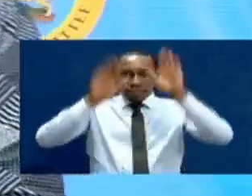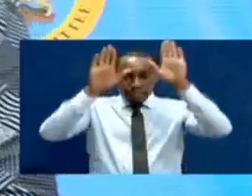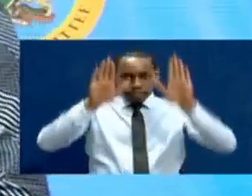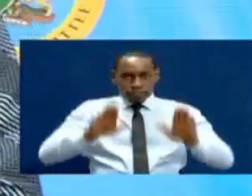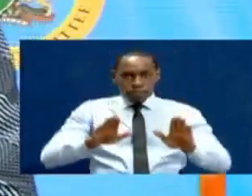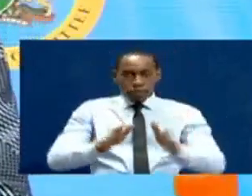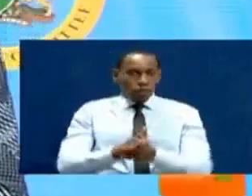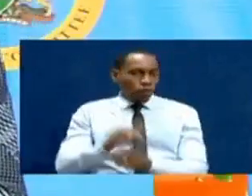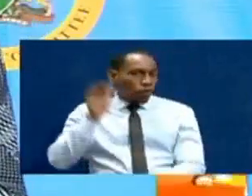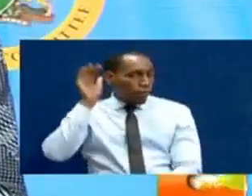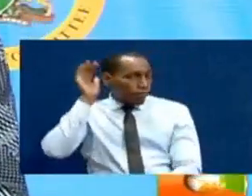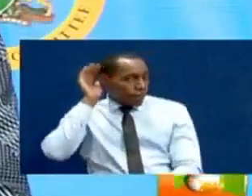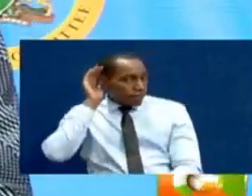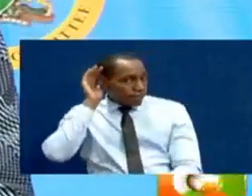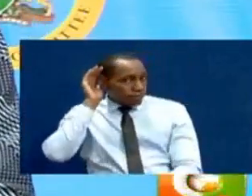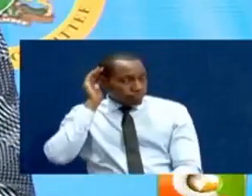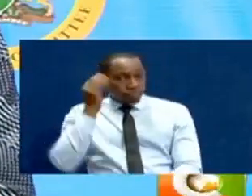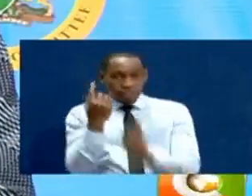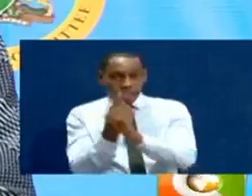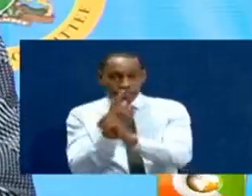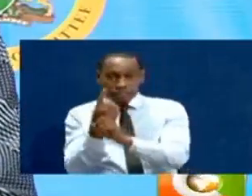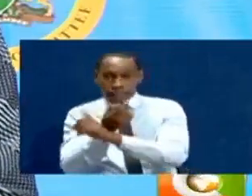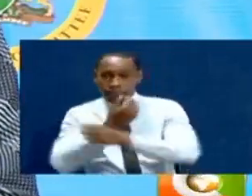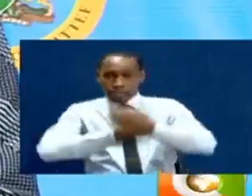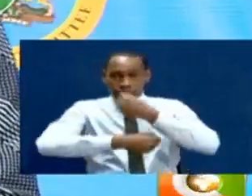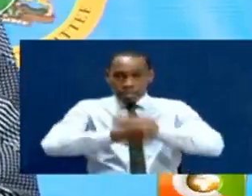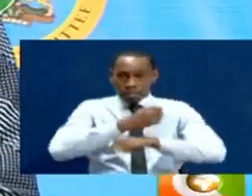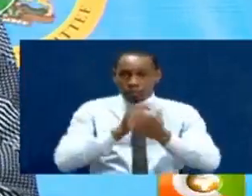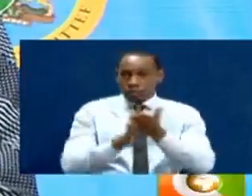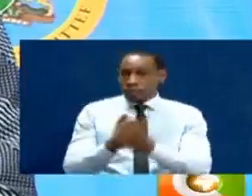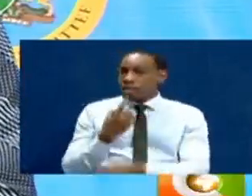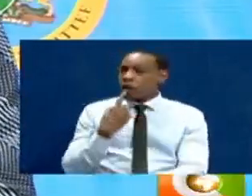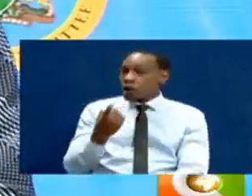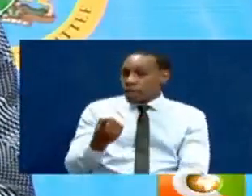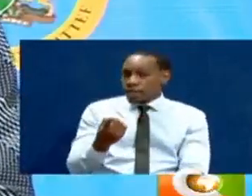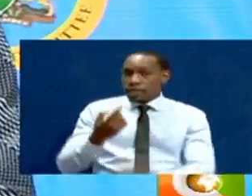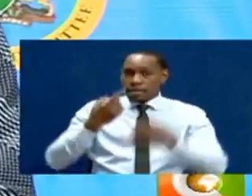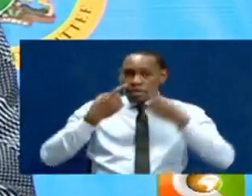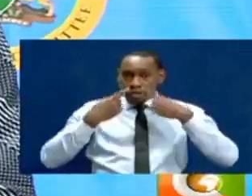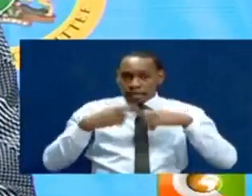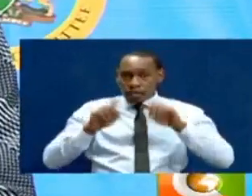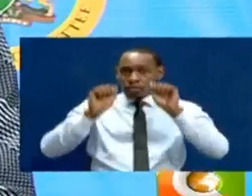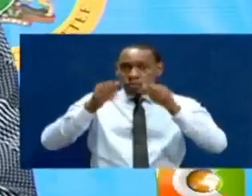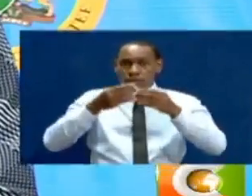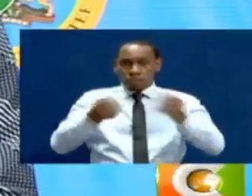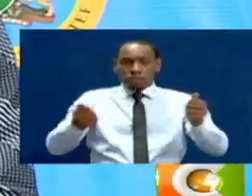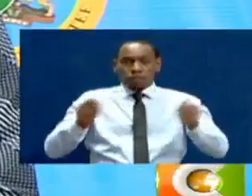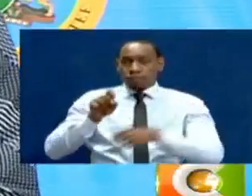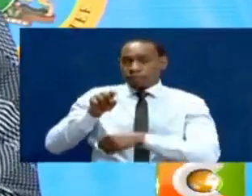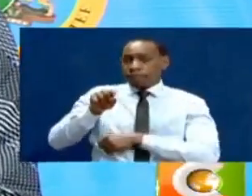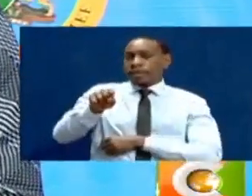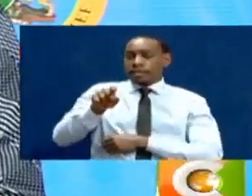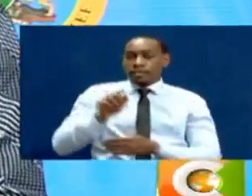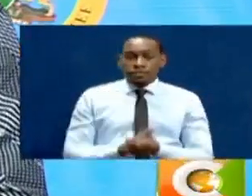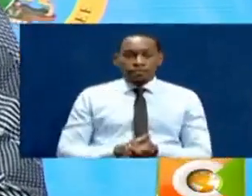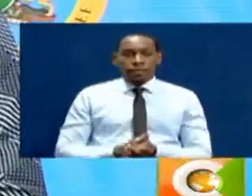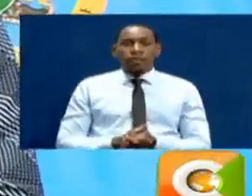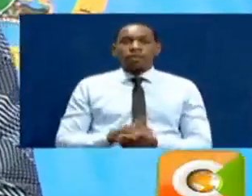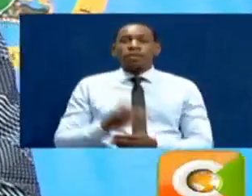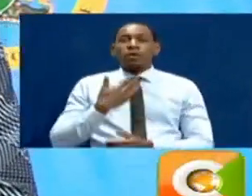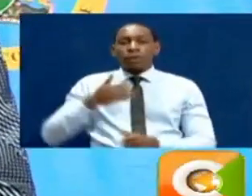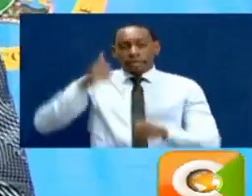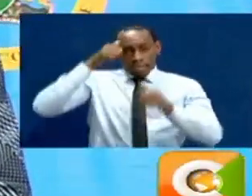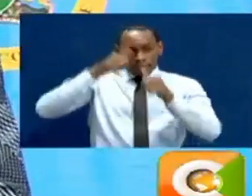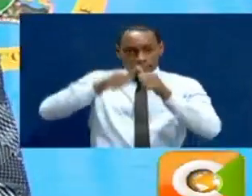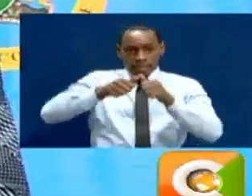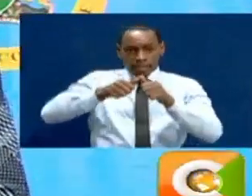of observing the various measures and guidelines issued to combat the virus. I want to